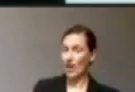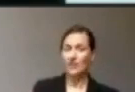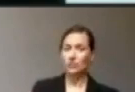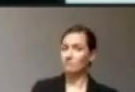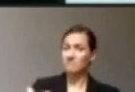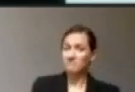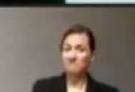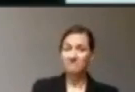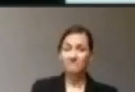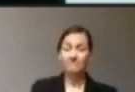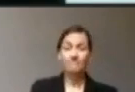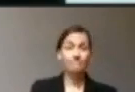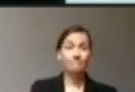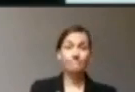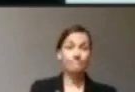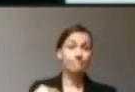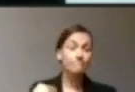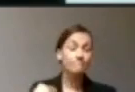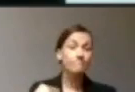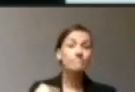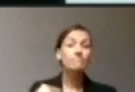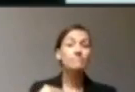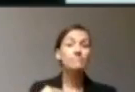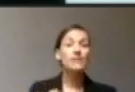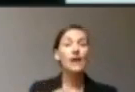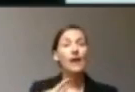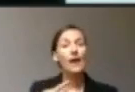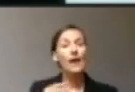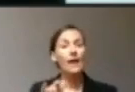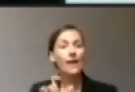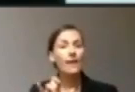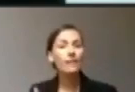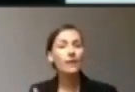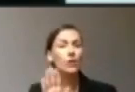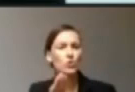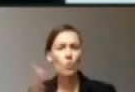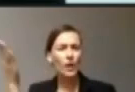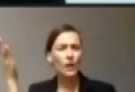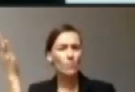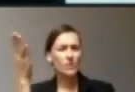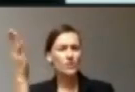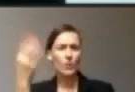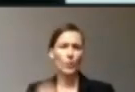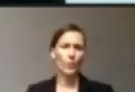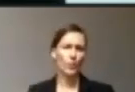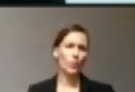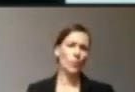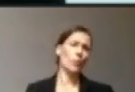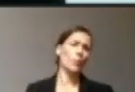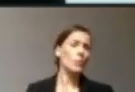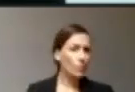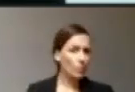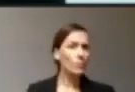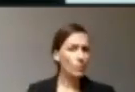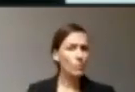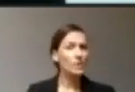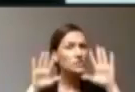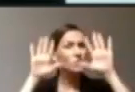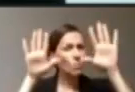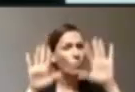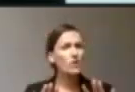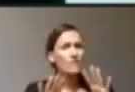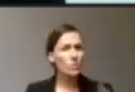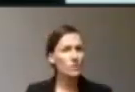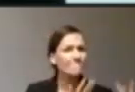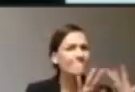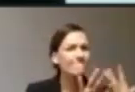to send your questions in. Haley, your presentation was inspiring, and it's wonderful that we're reaching out to